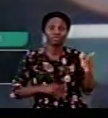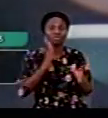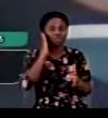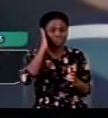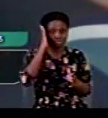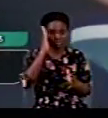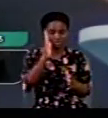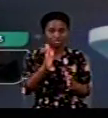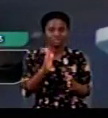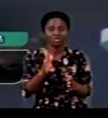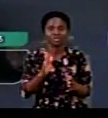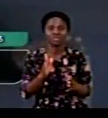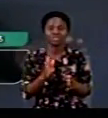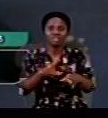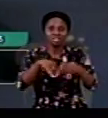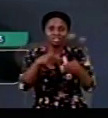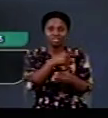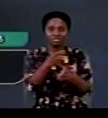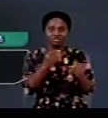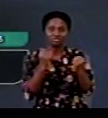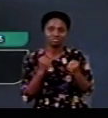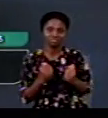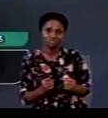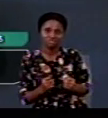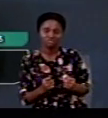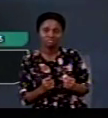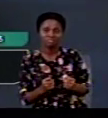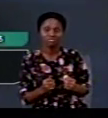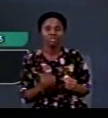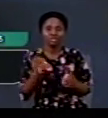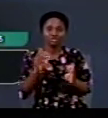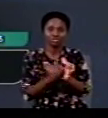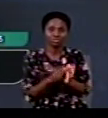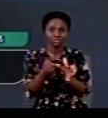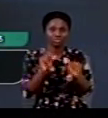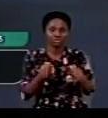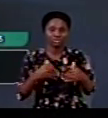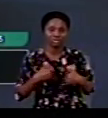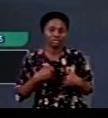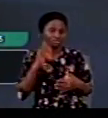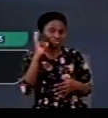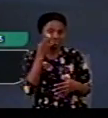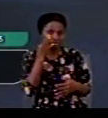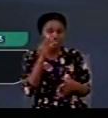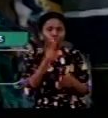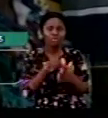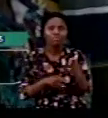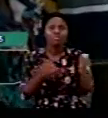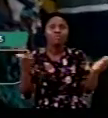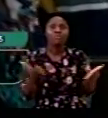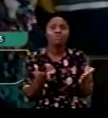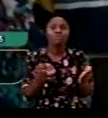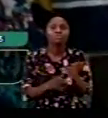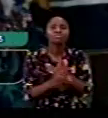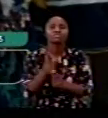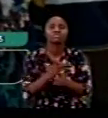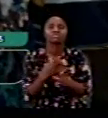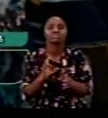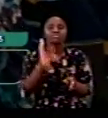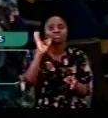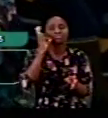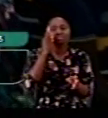bearing good fruit before, as we pray together now, more fruit in your life in Jesus' name.